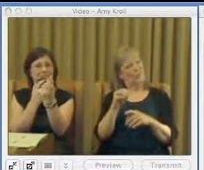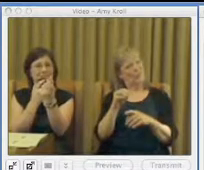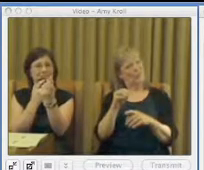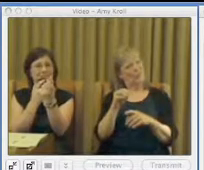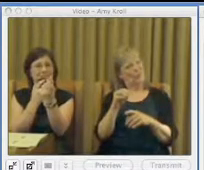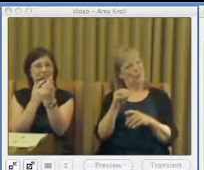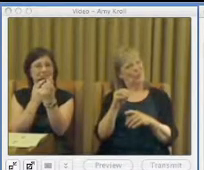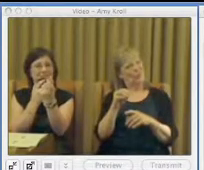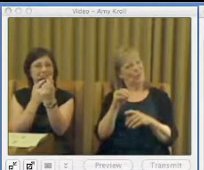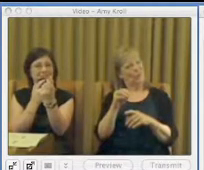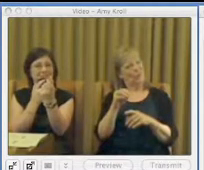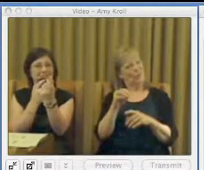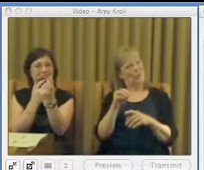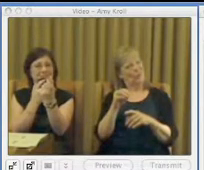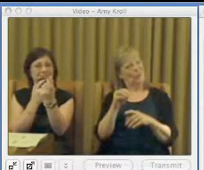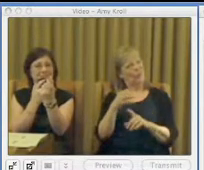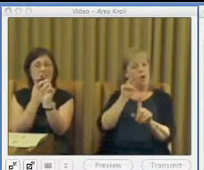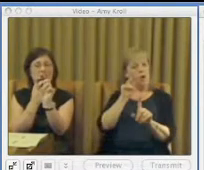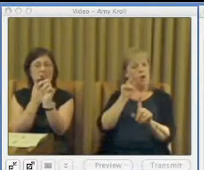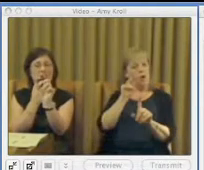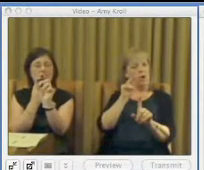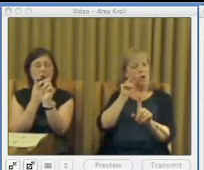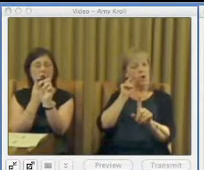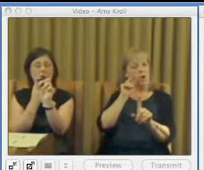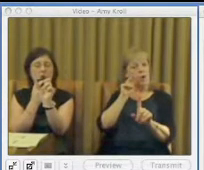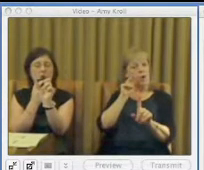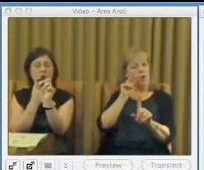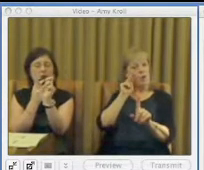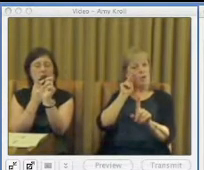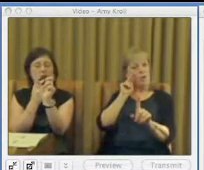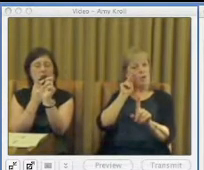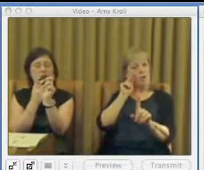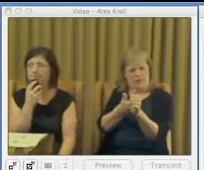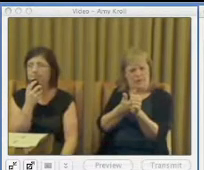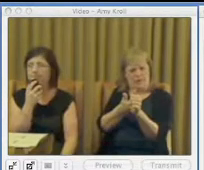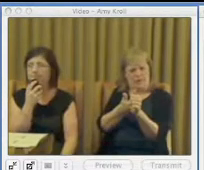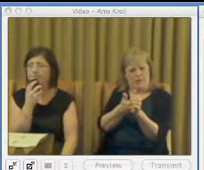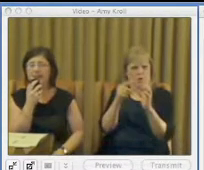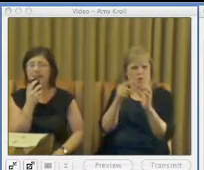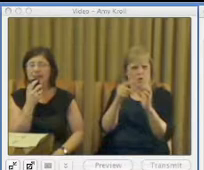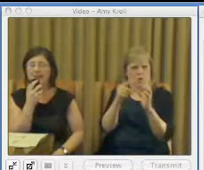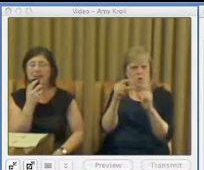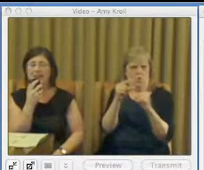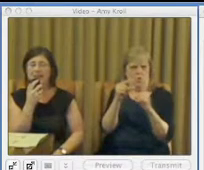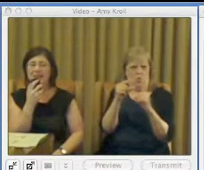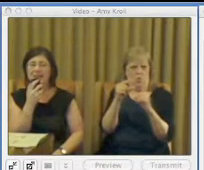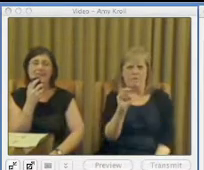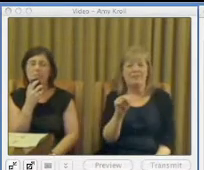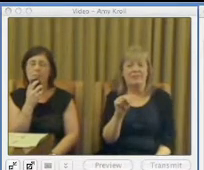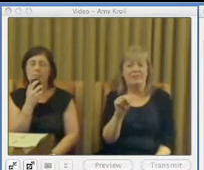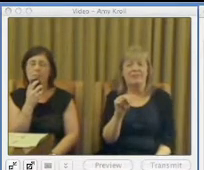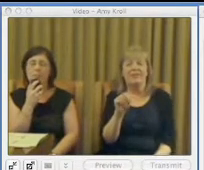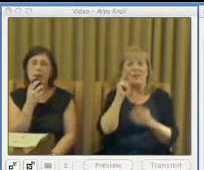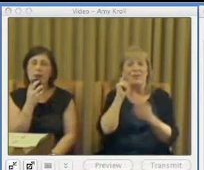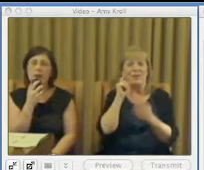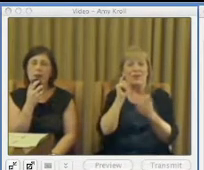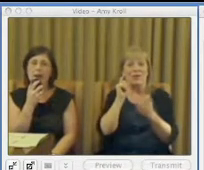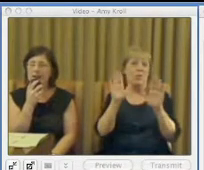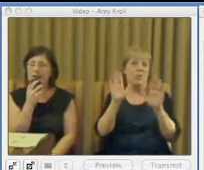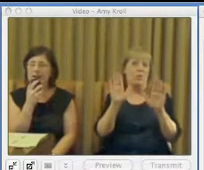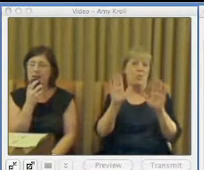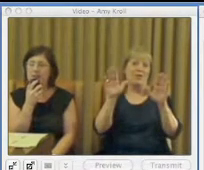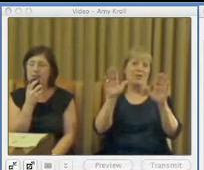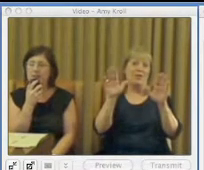perception, the construct of what do we mean by mediation? And it's a